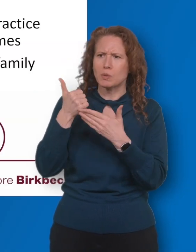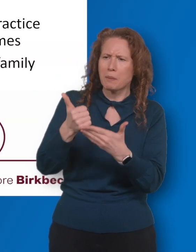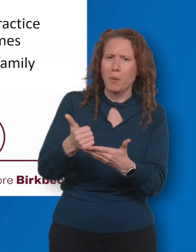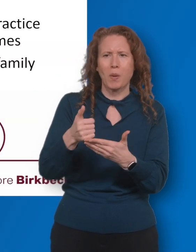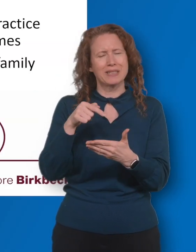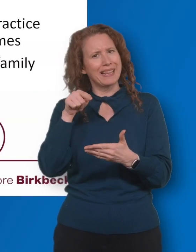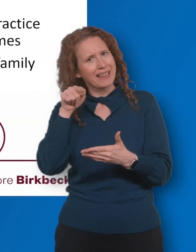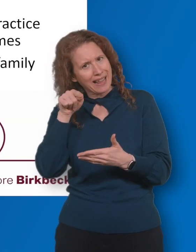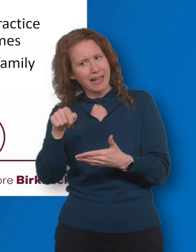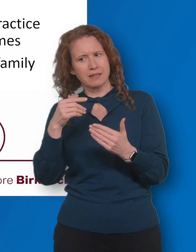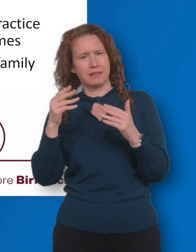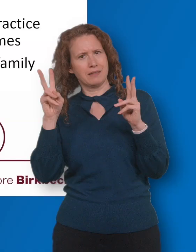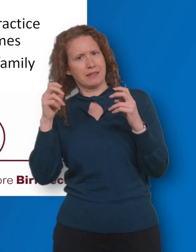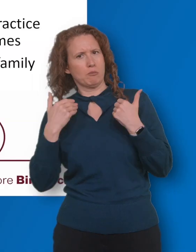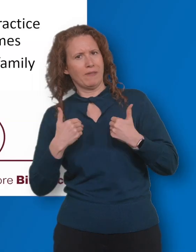of privilege.